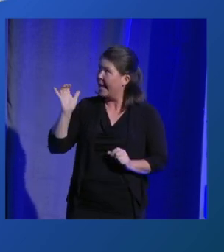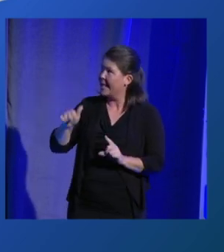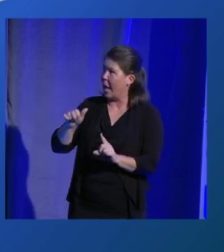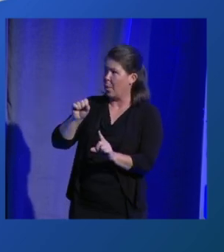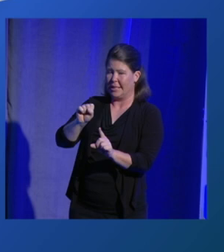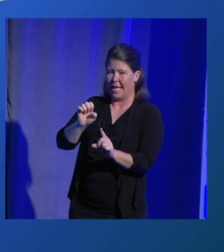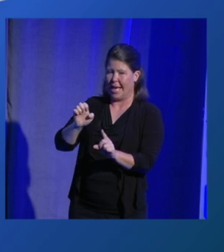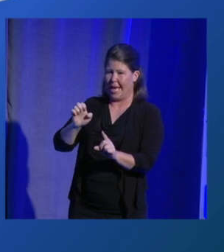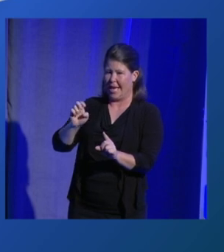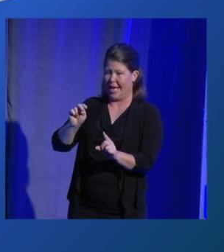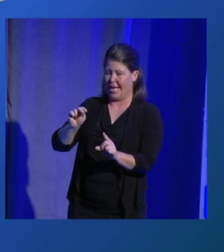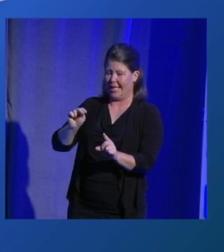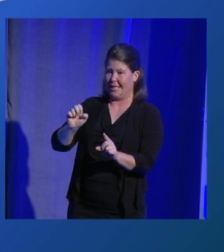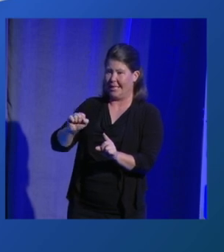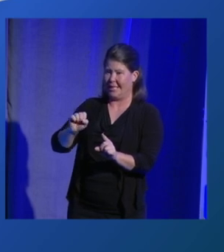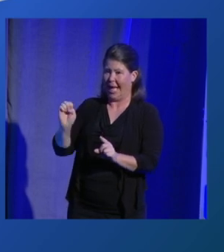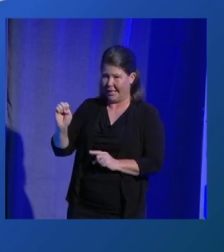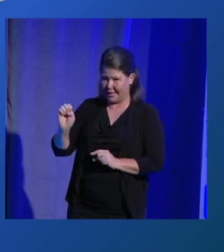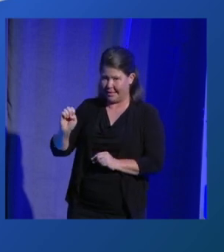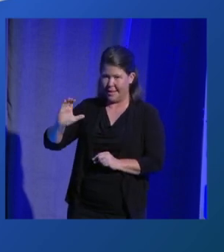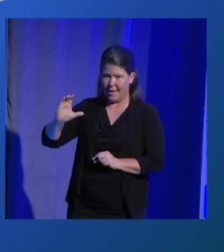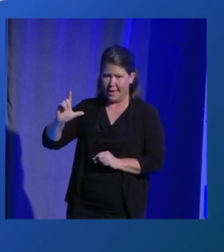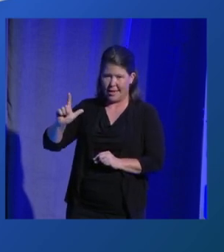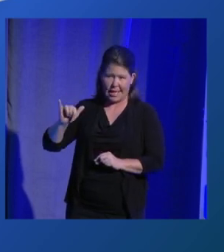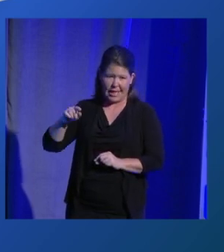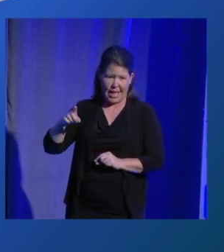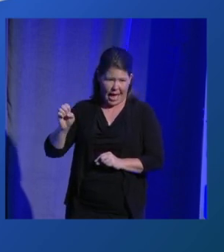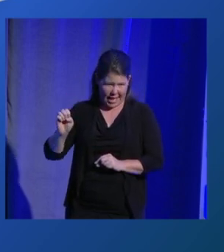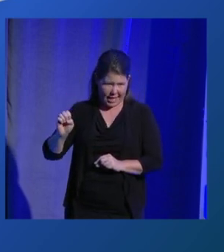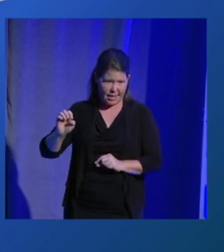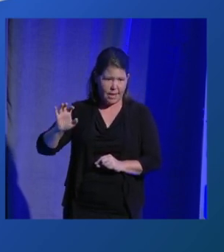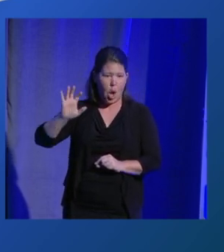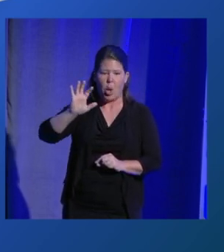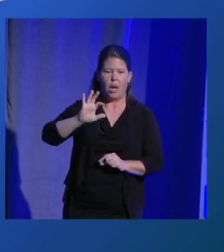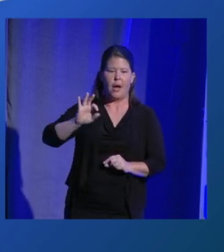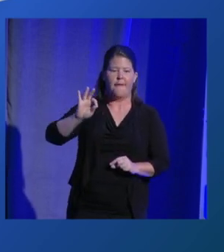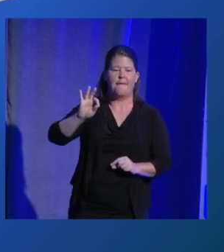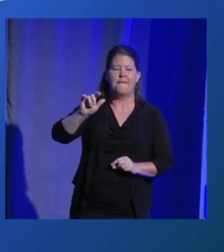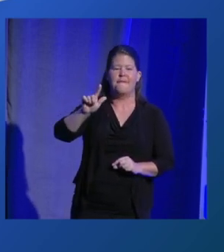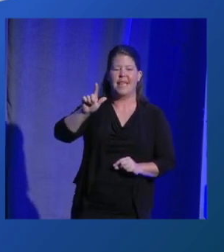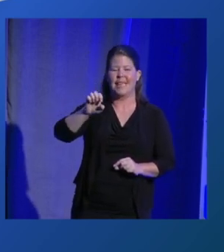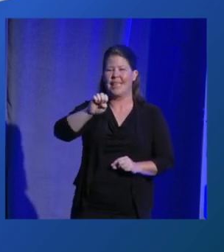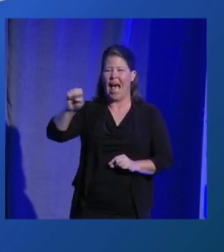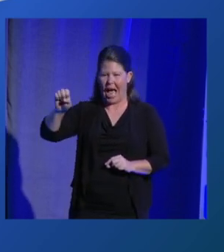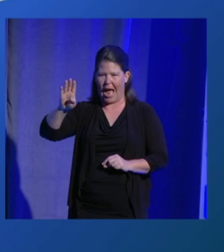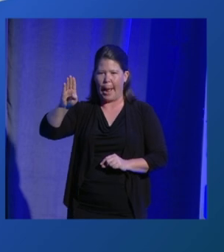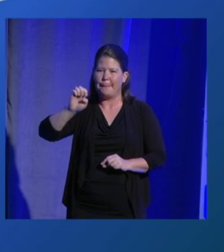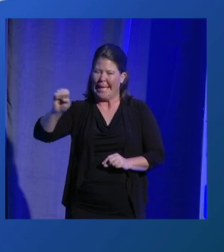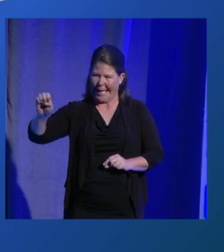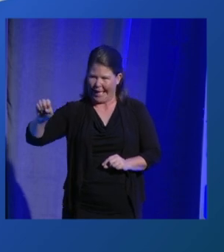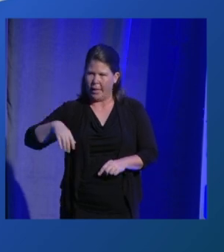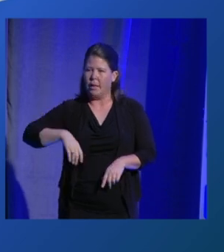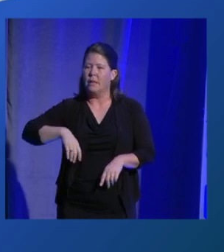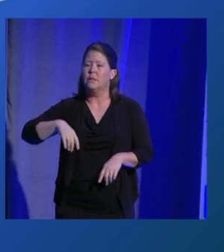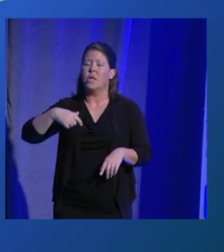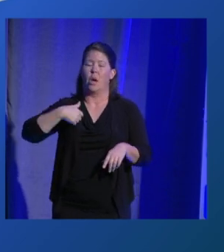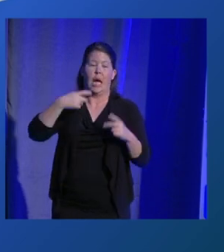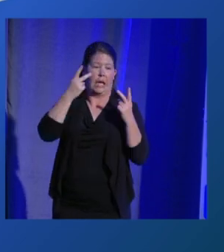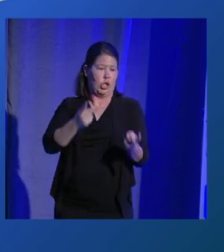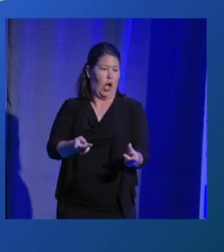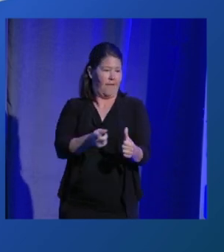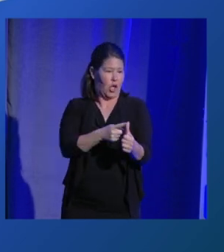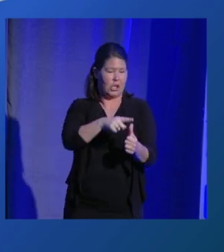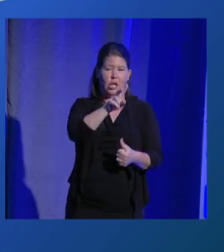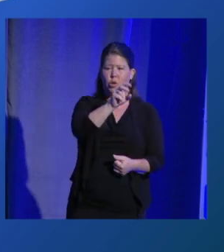saw my first drone in 2009 I was running that Airborne mapping company and I was at a private Conference of